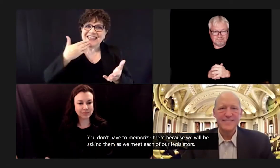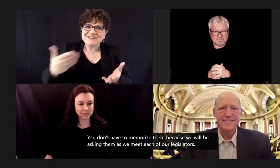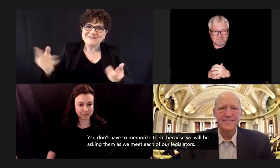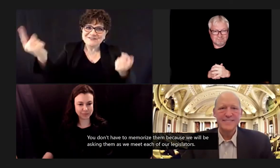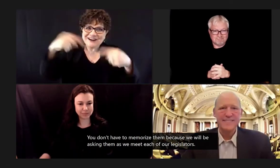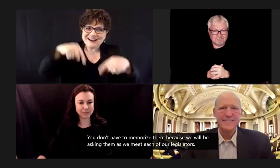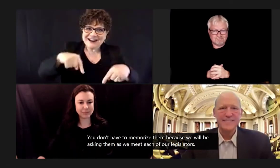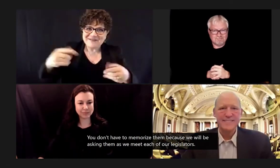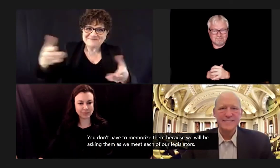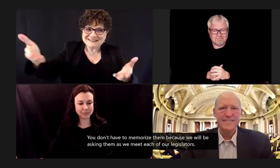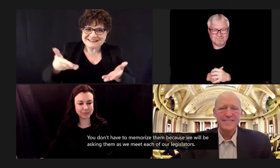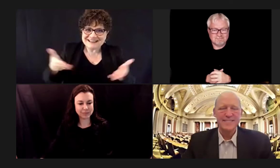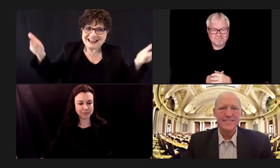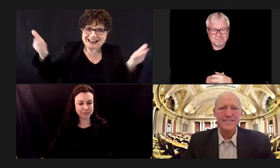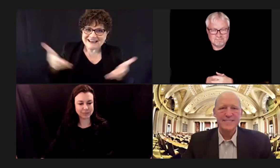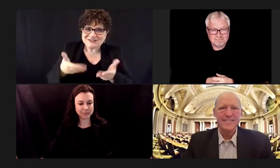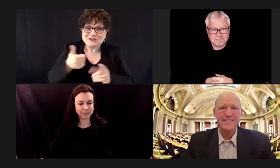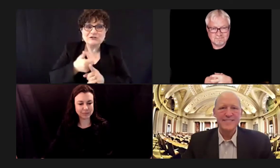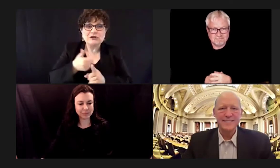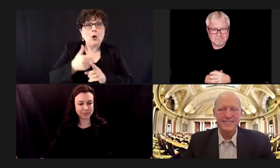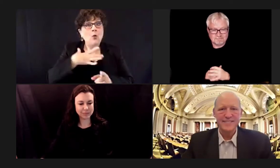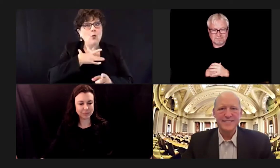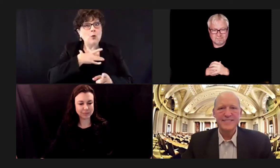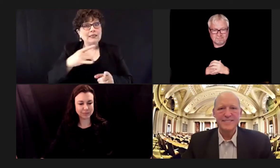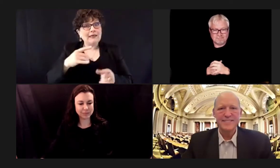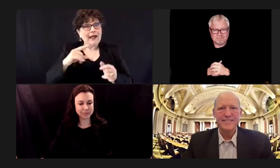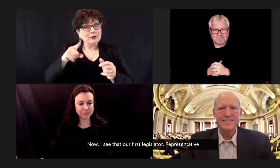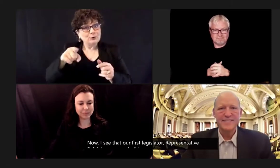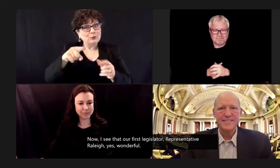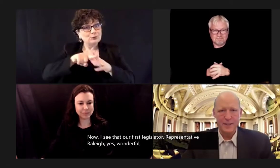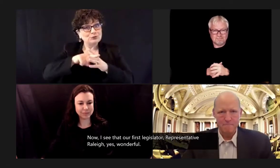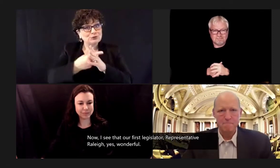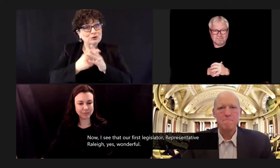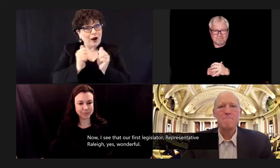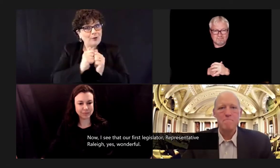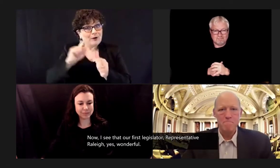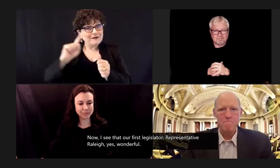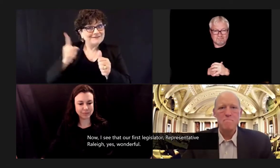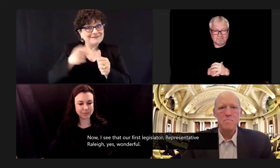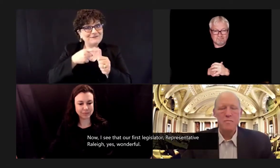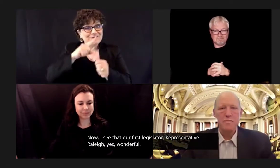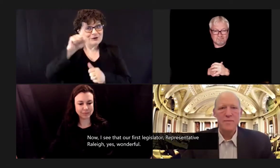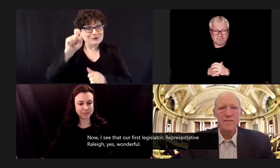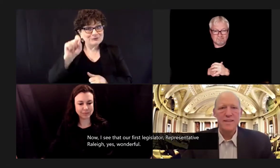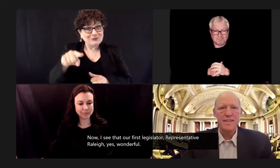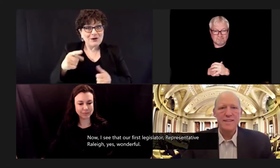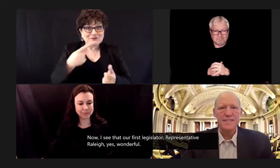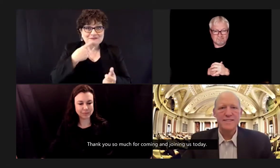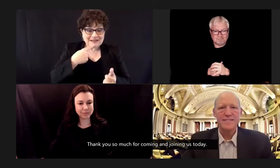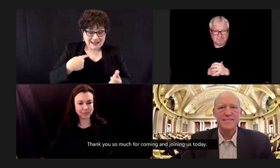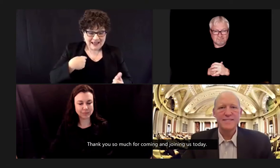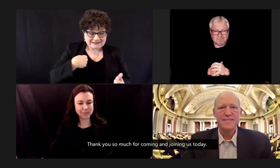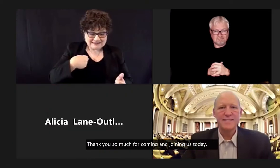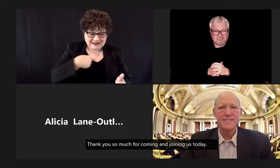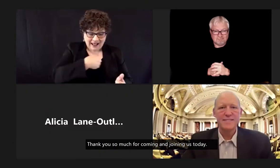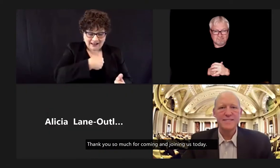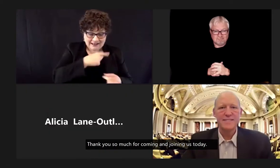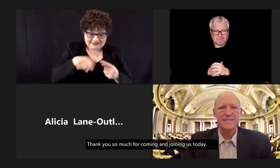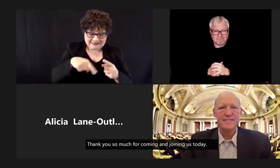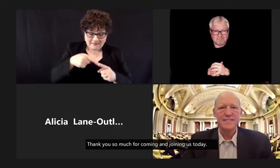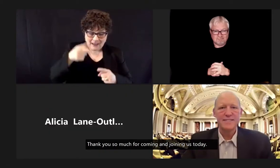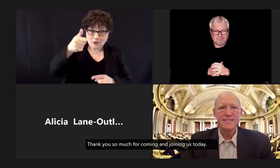Yes, wonderful. Thank you so much for coming and joining us today. Would you like to begin with our first